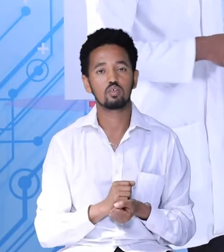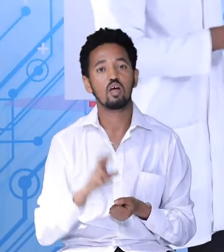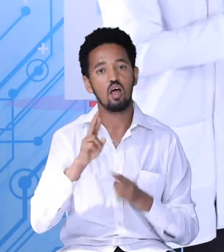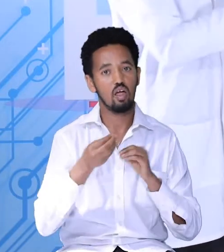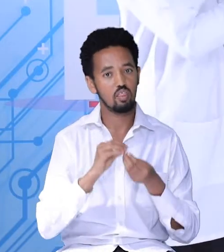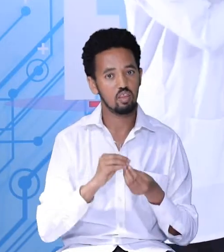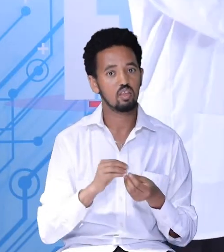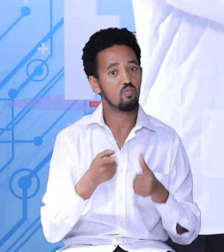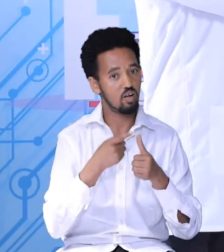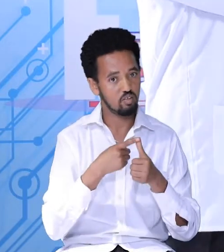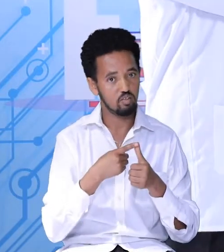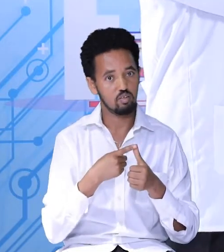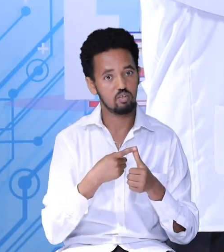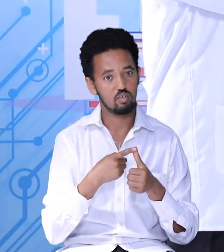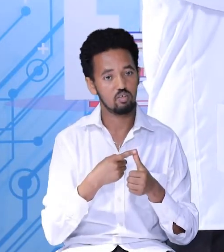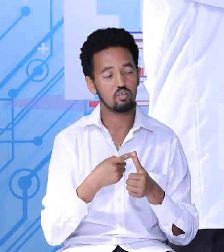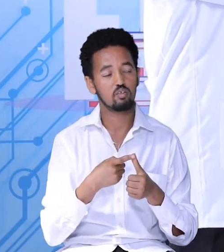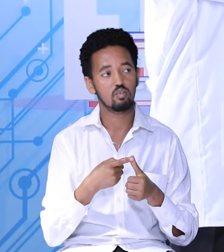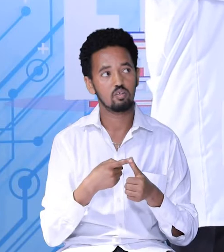The first reason is